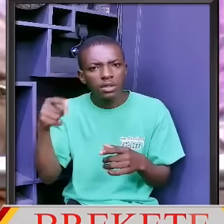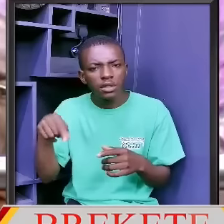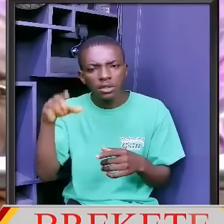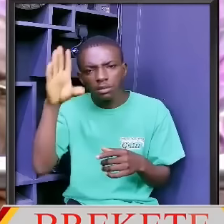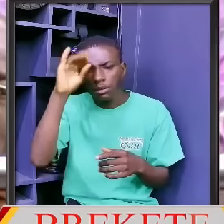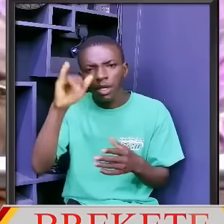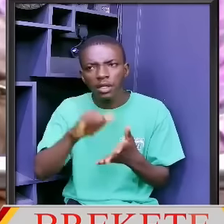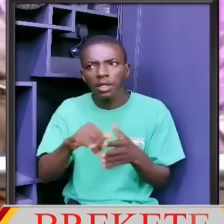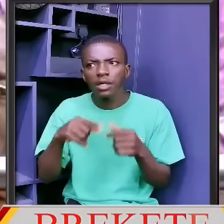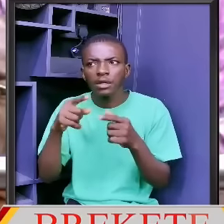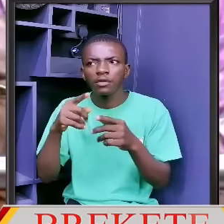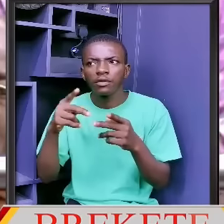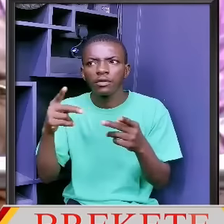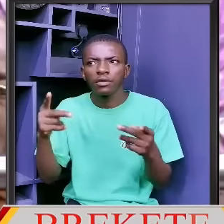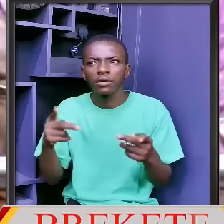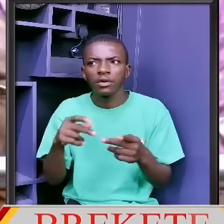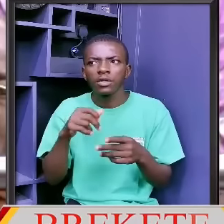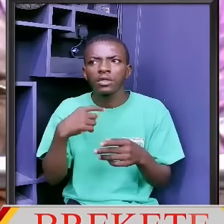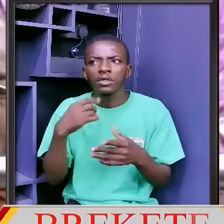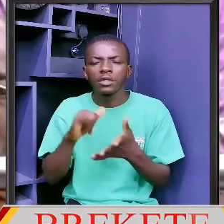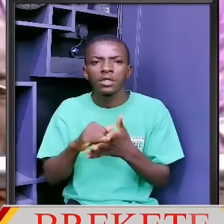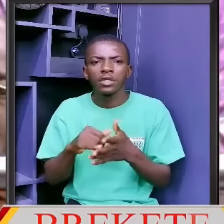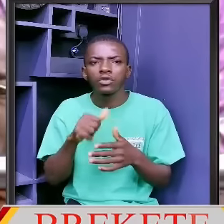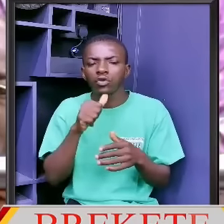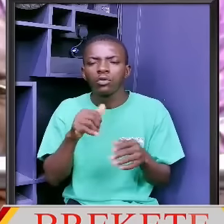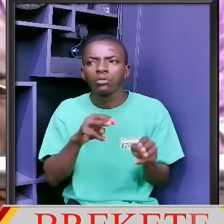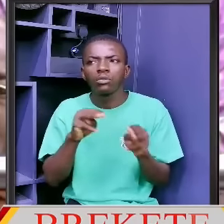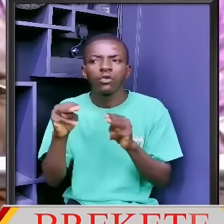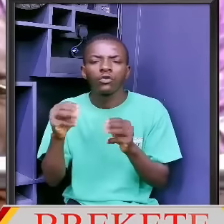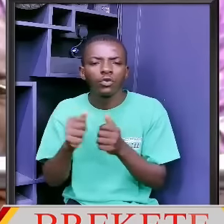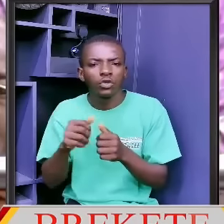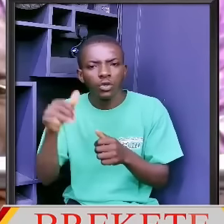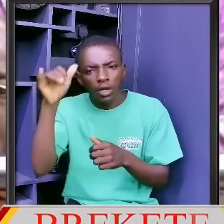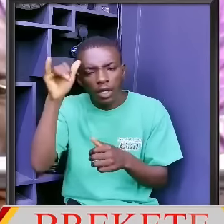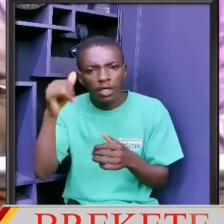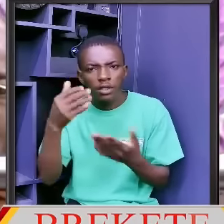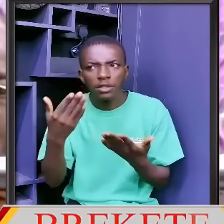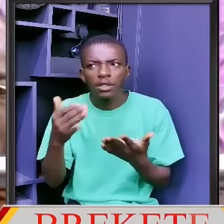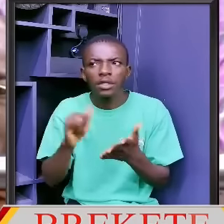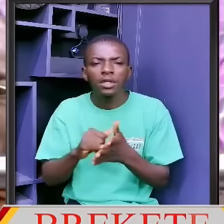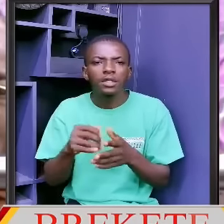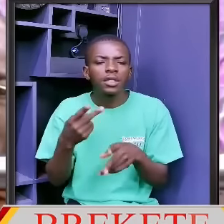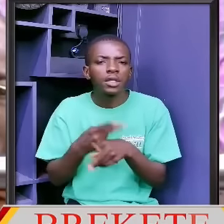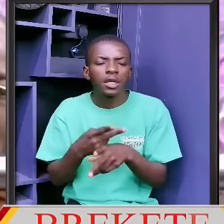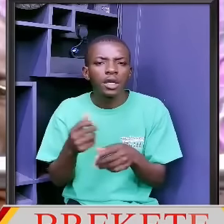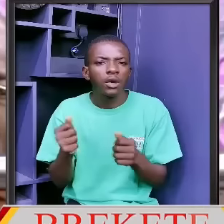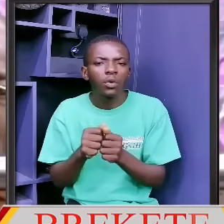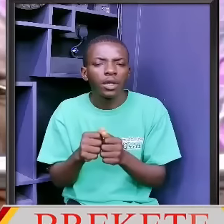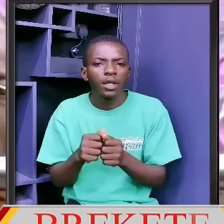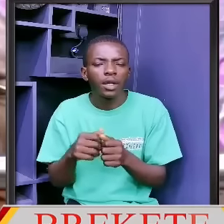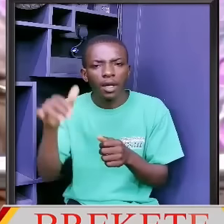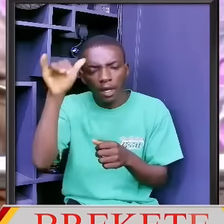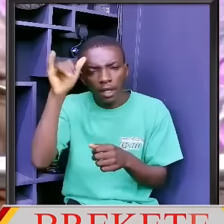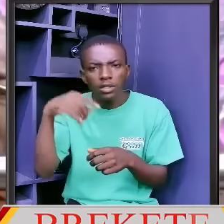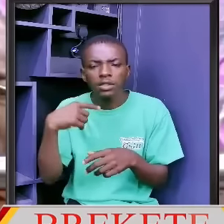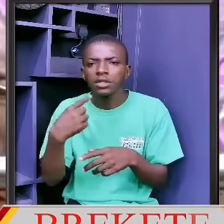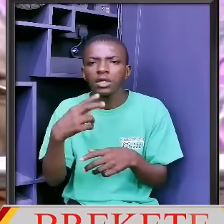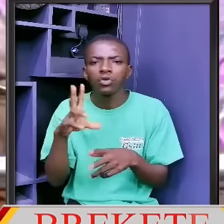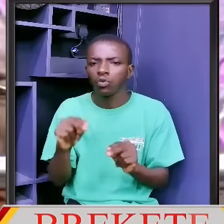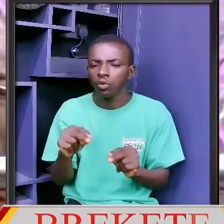I gave place to stay, he said that you should not move with your kettle to Zuru, that he can take care of the kettle. I said,